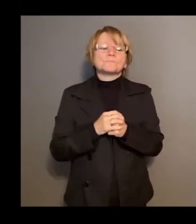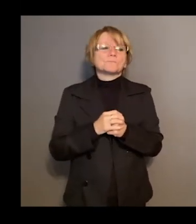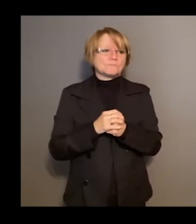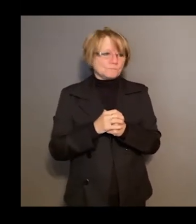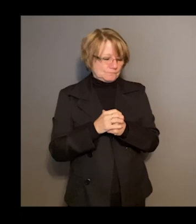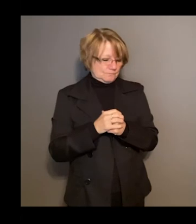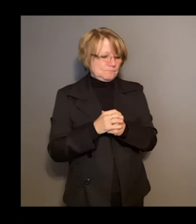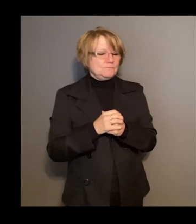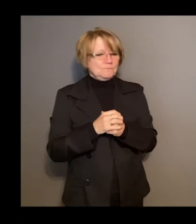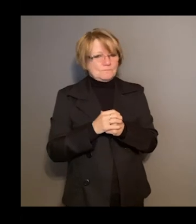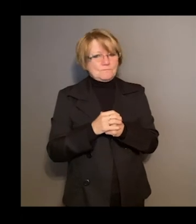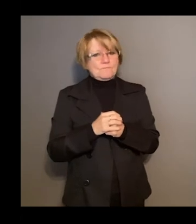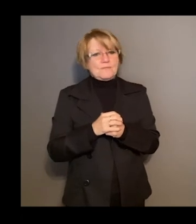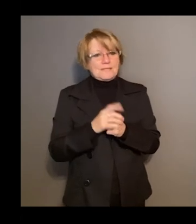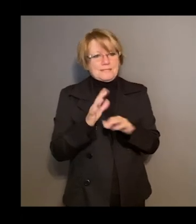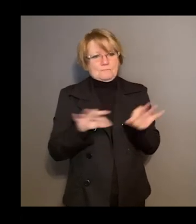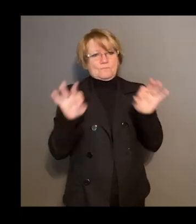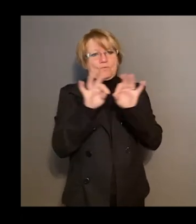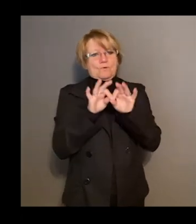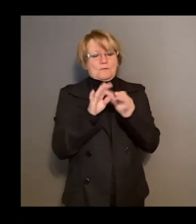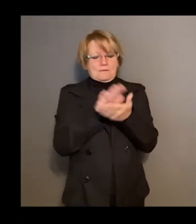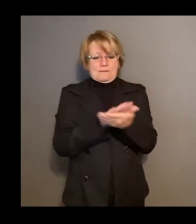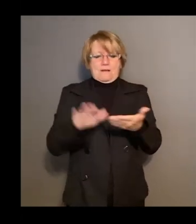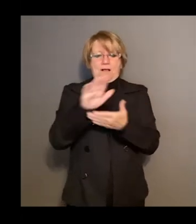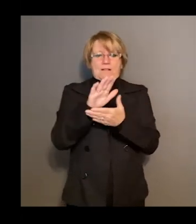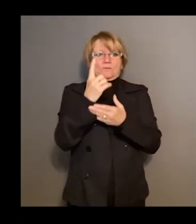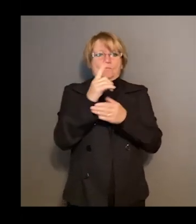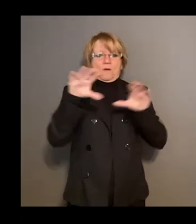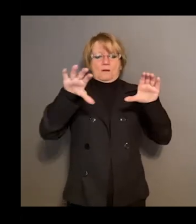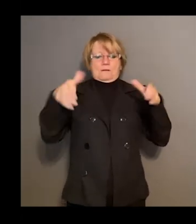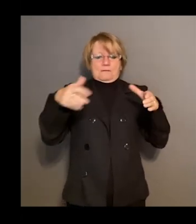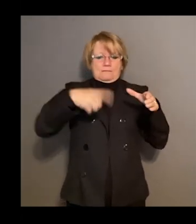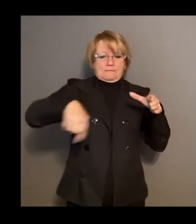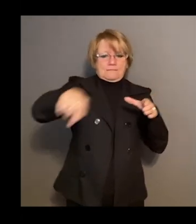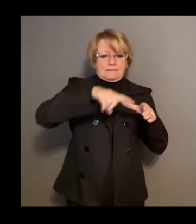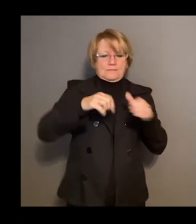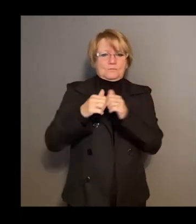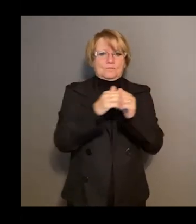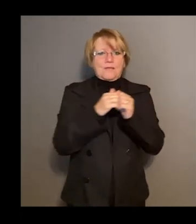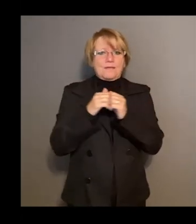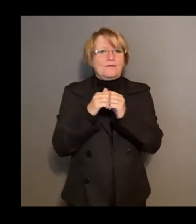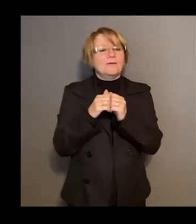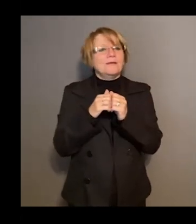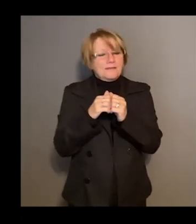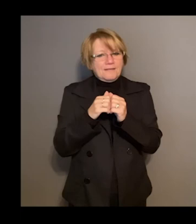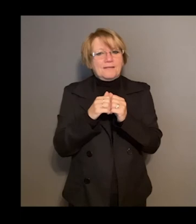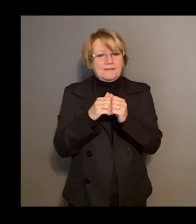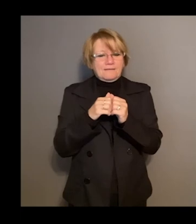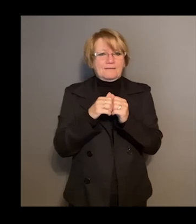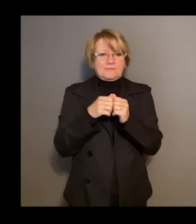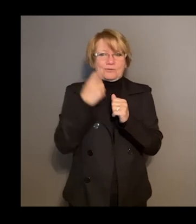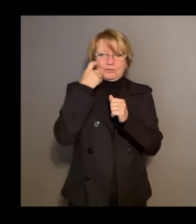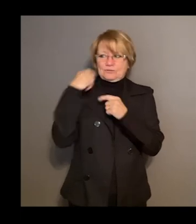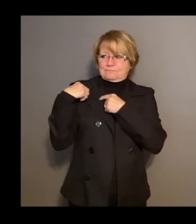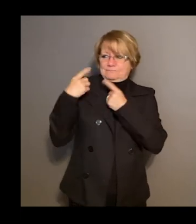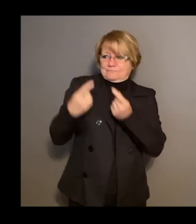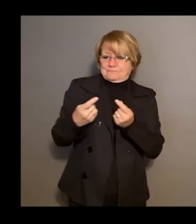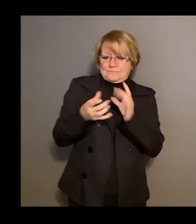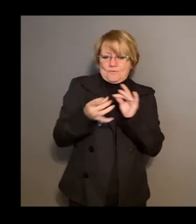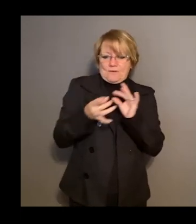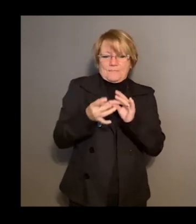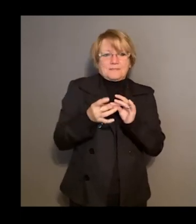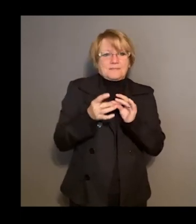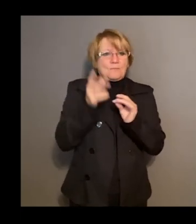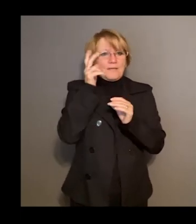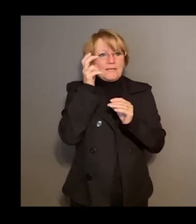And I think that's, you know, important to looking at college as one big team. And if we're all, you know, we take some of the tips that, you know, that we heard